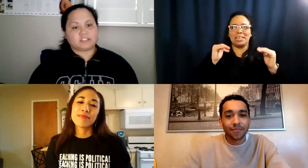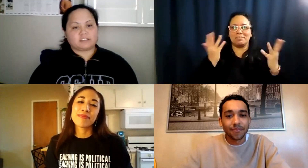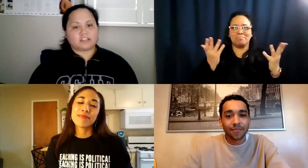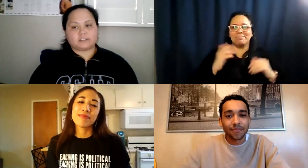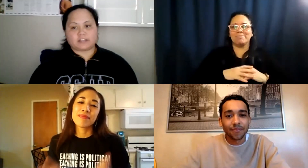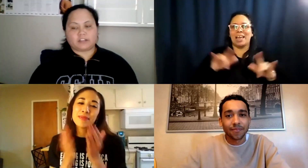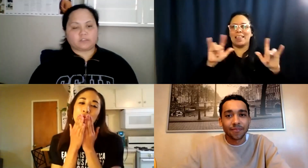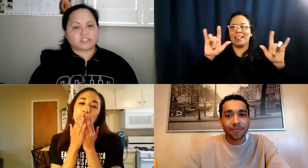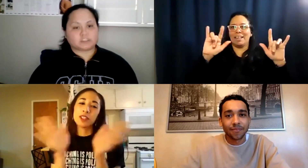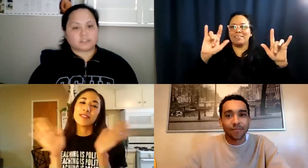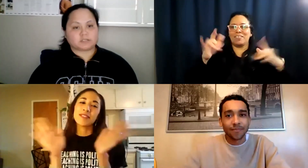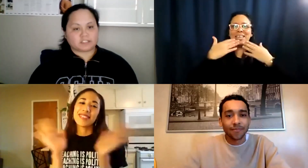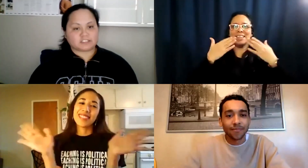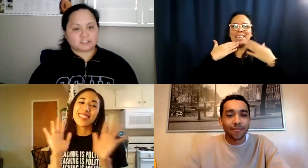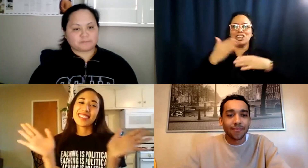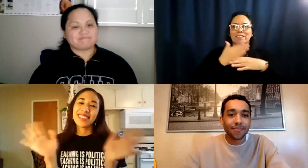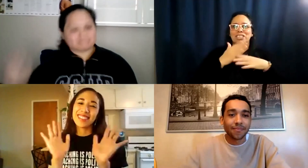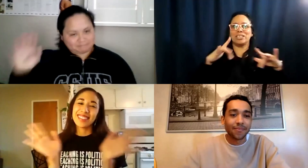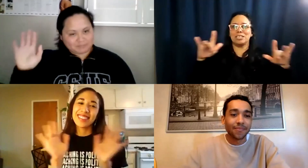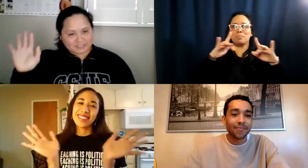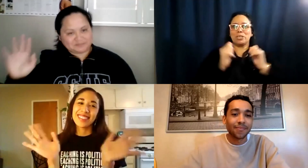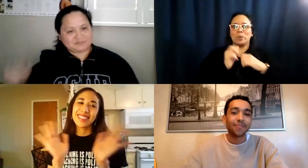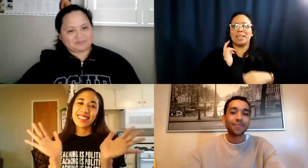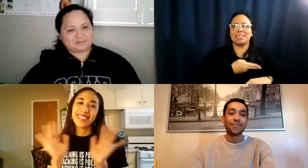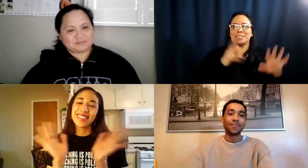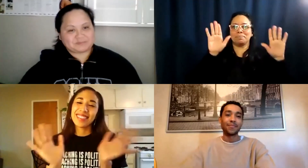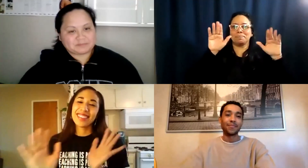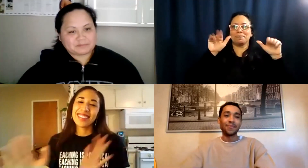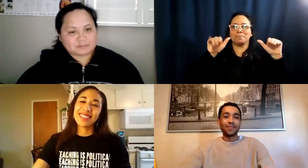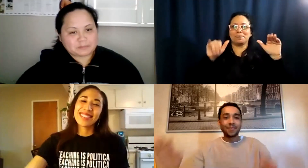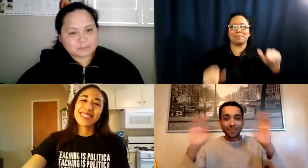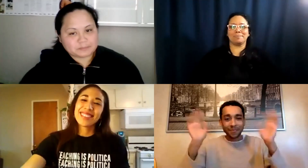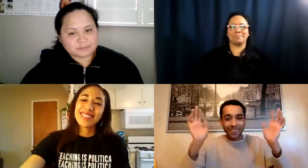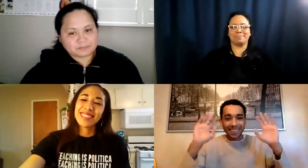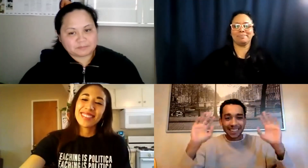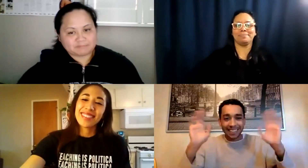to y'all, and thank you for sharing the space with us. Bye.